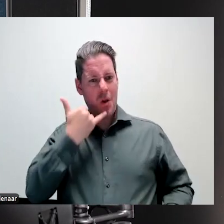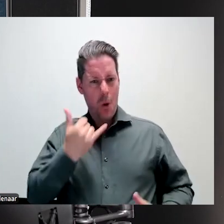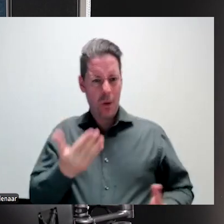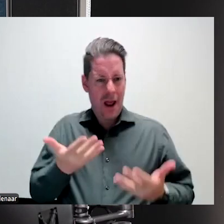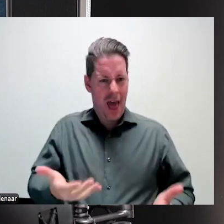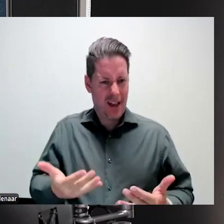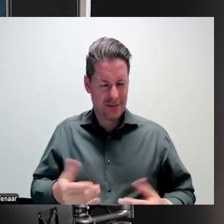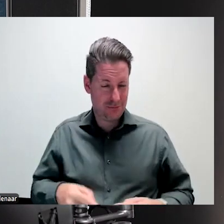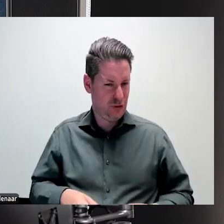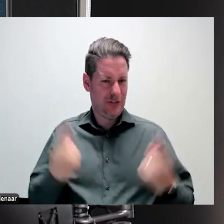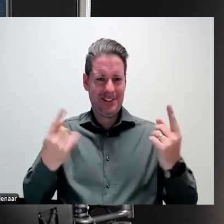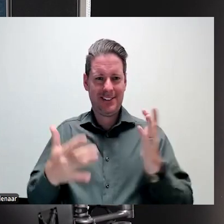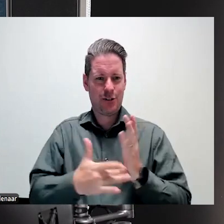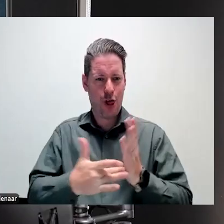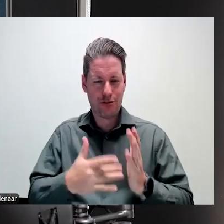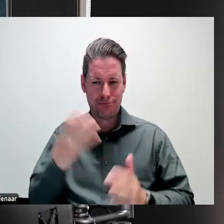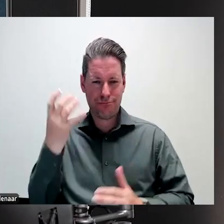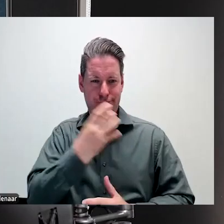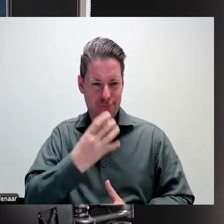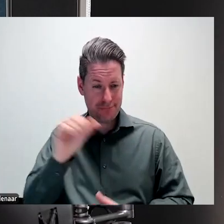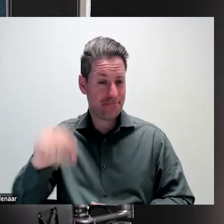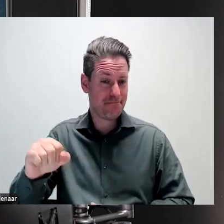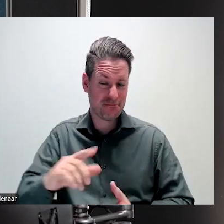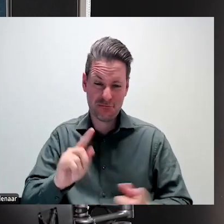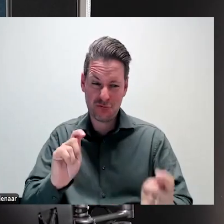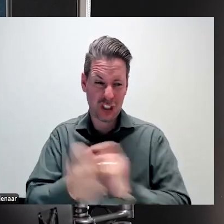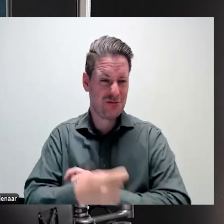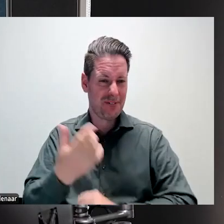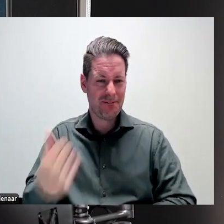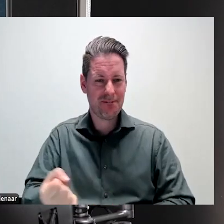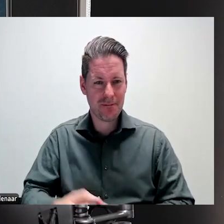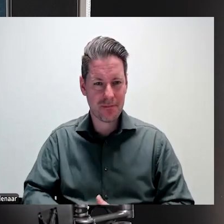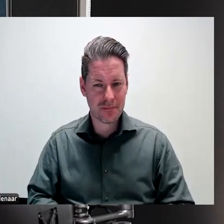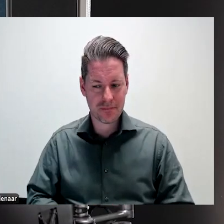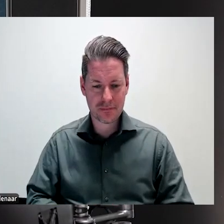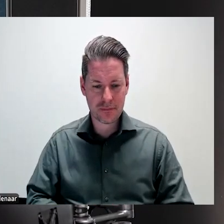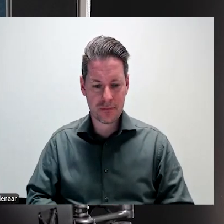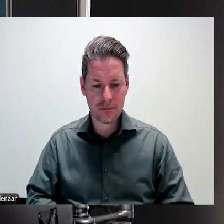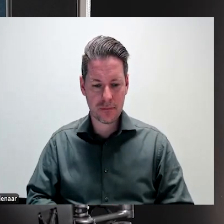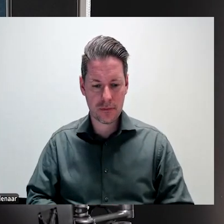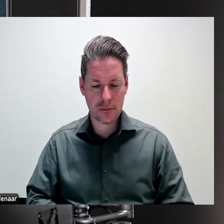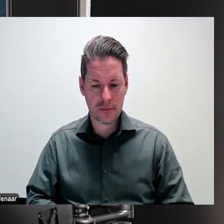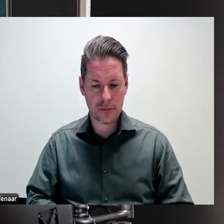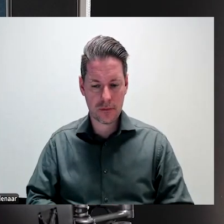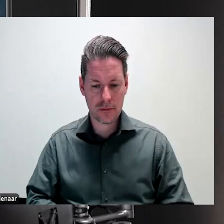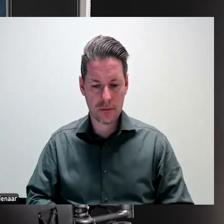Most definitely, yes. Much simpler for me, not always easier for everyone else,